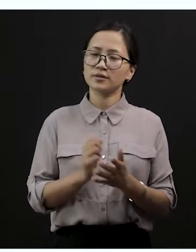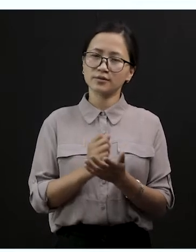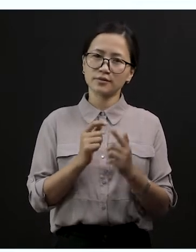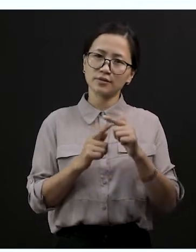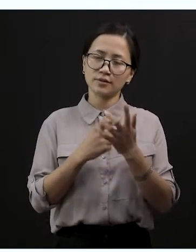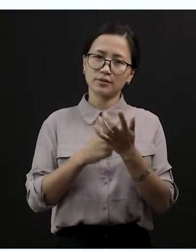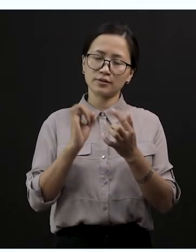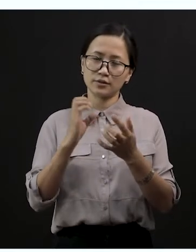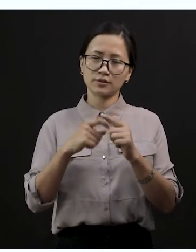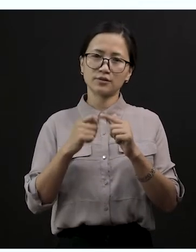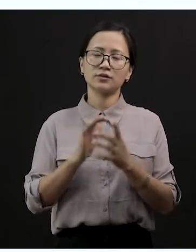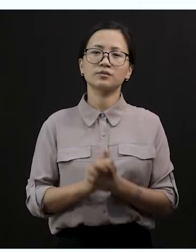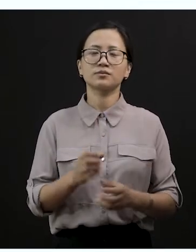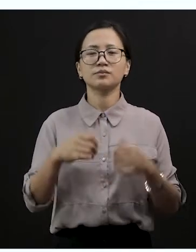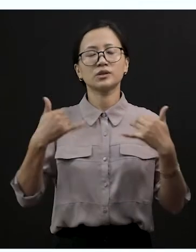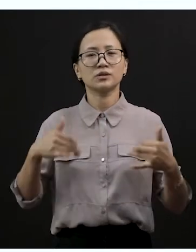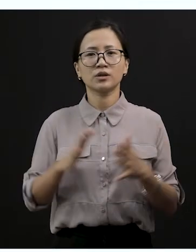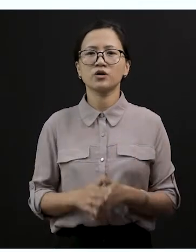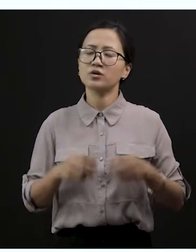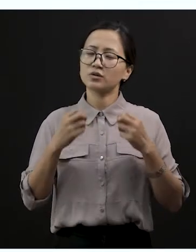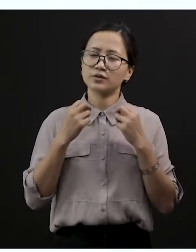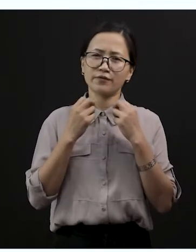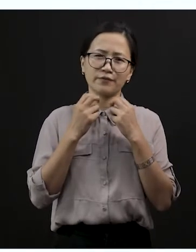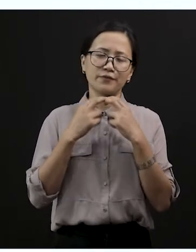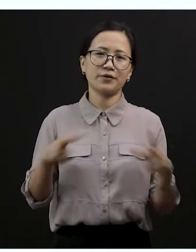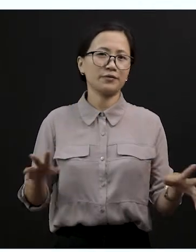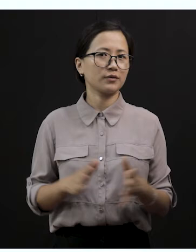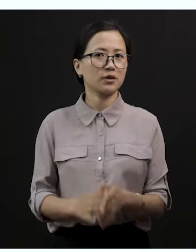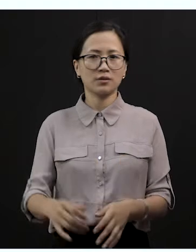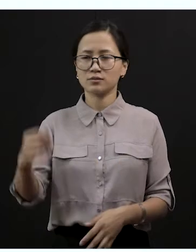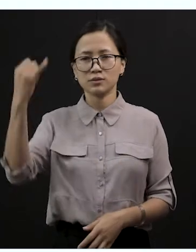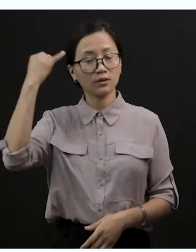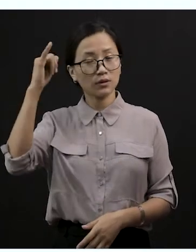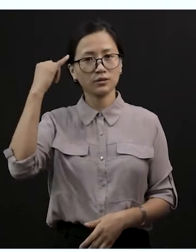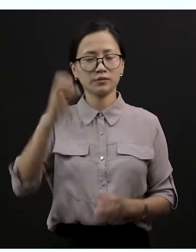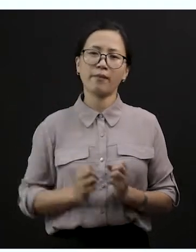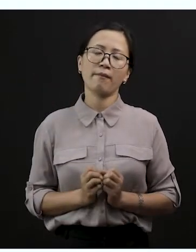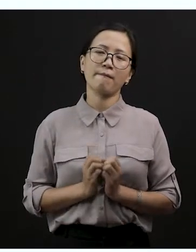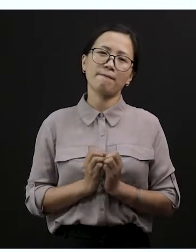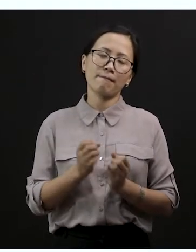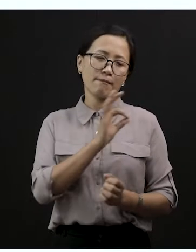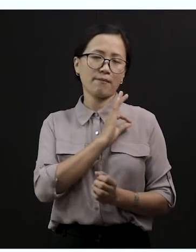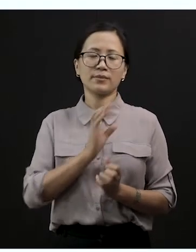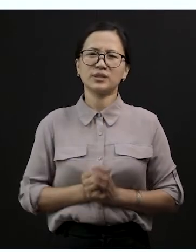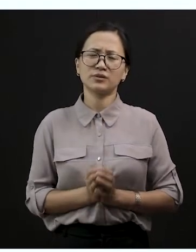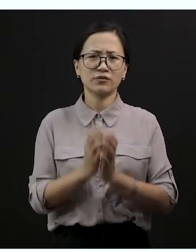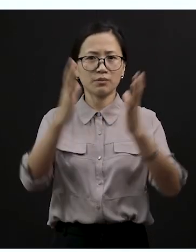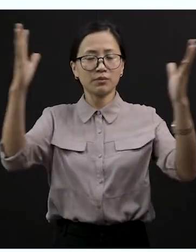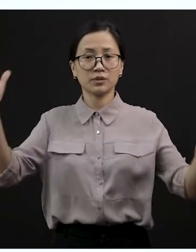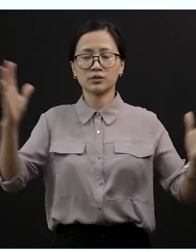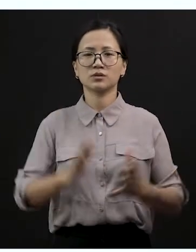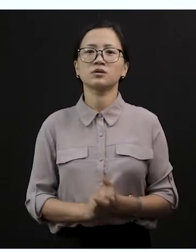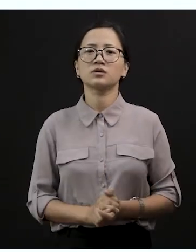played in the neighbor's garden was a very brilliant one. He liked that trick very much. So it